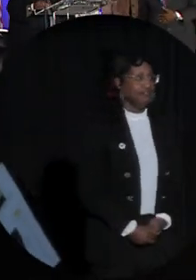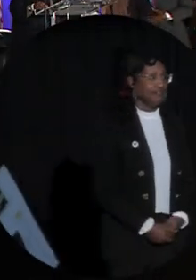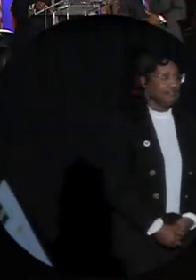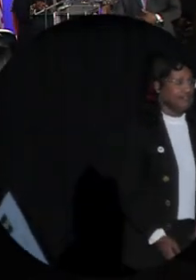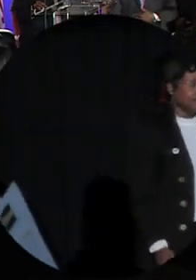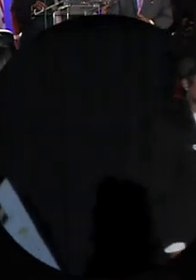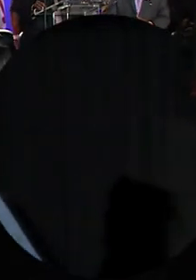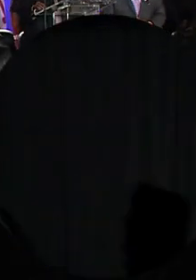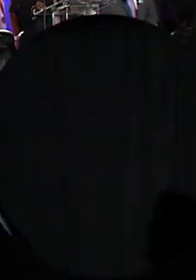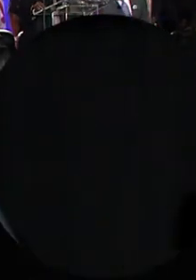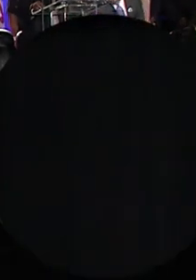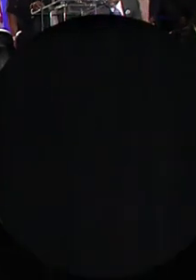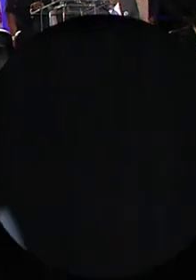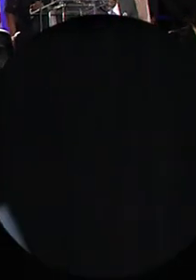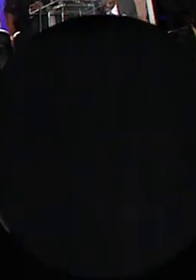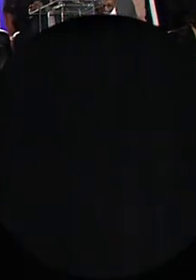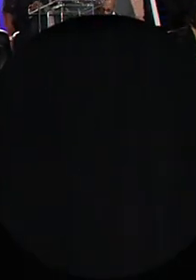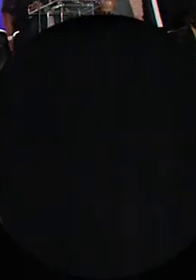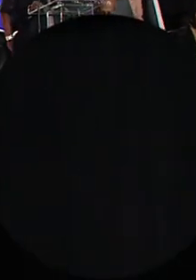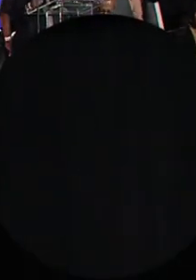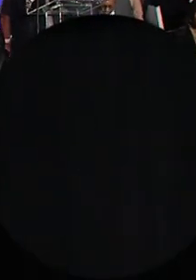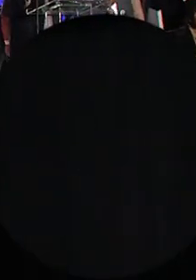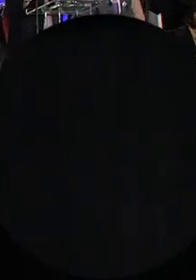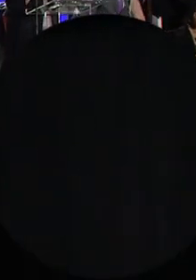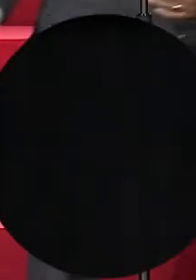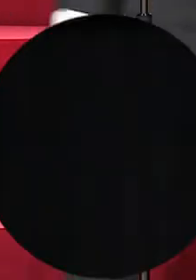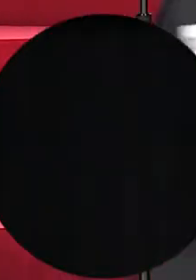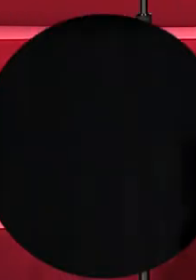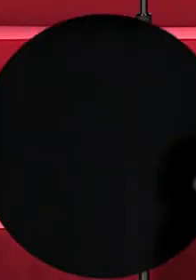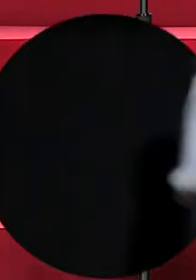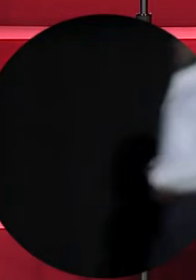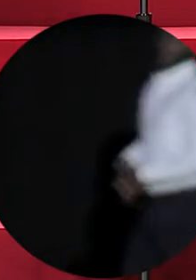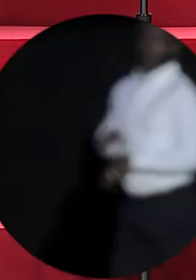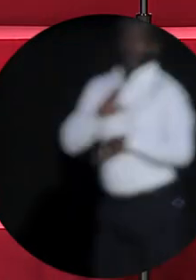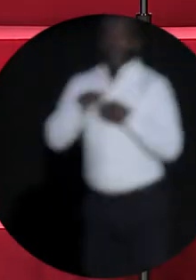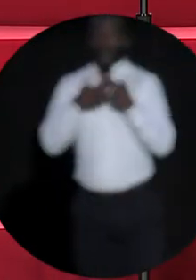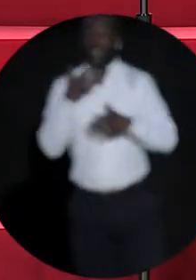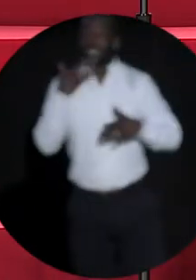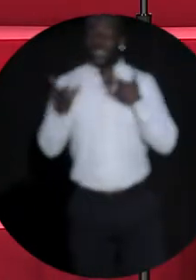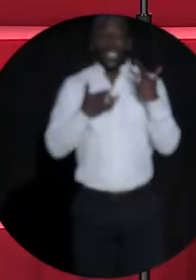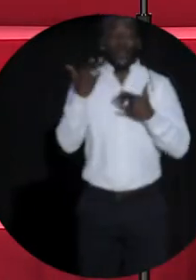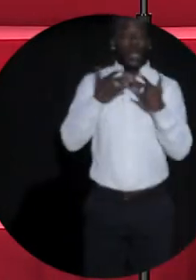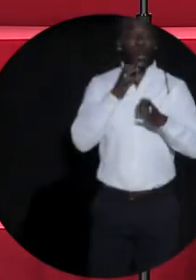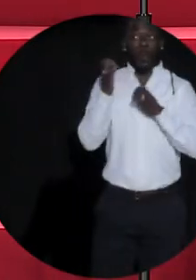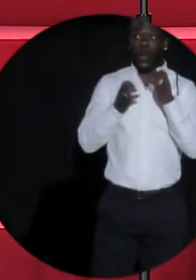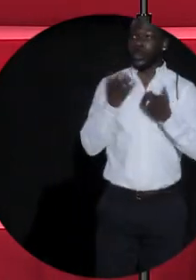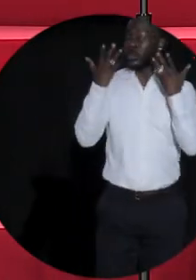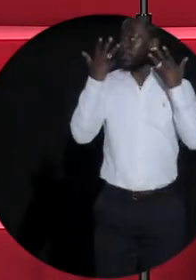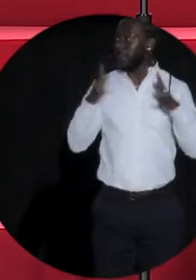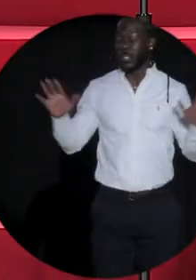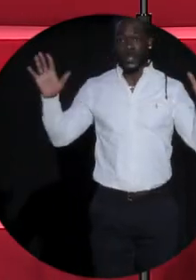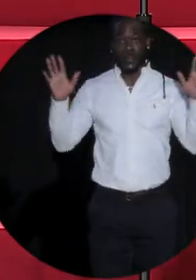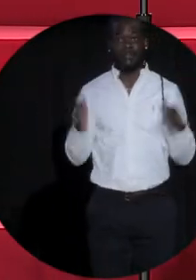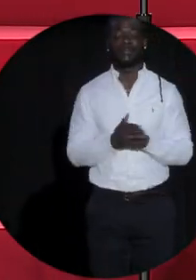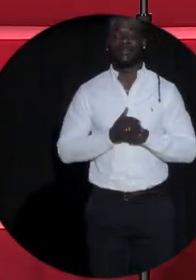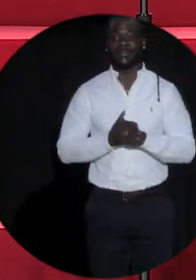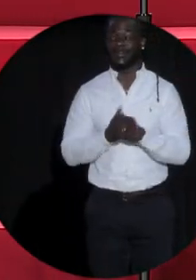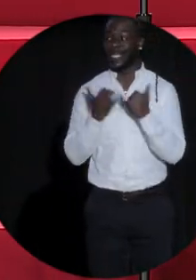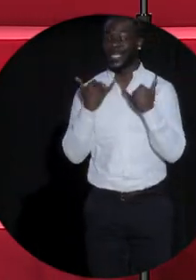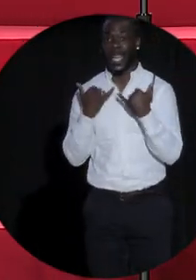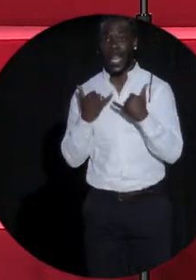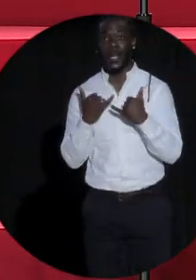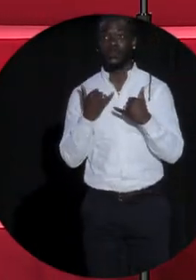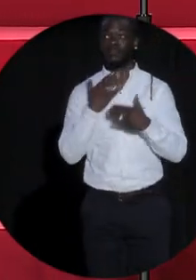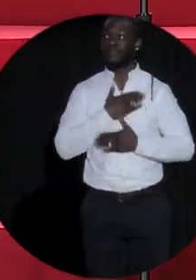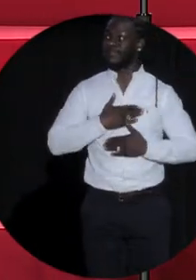We needed to get all of that excitement and all of the emotion out of our systems. So it is my pleasure at